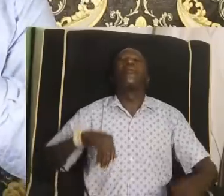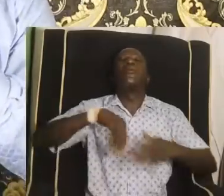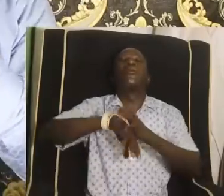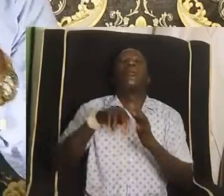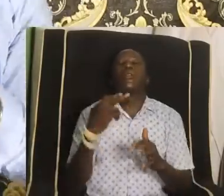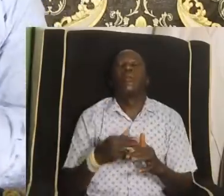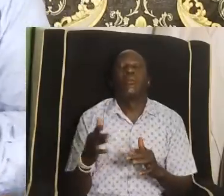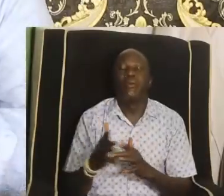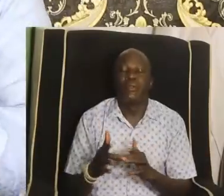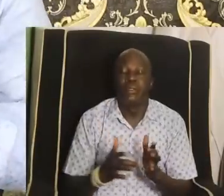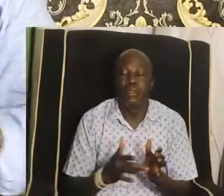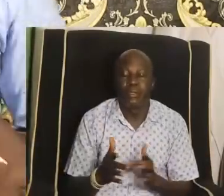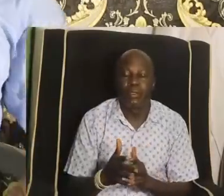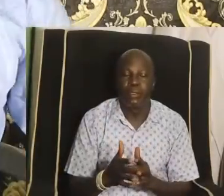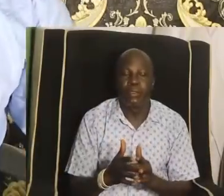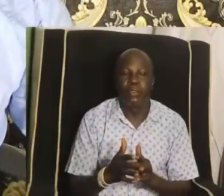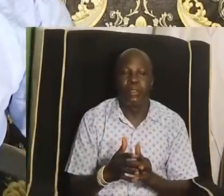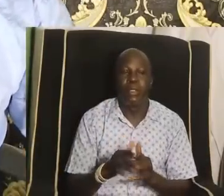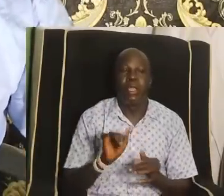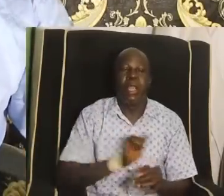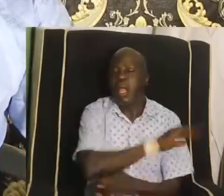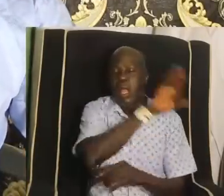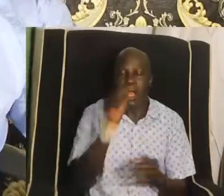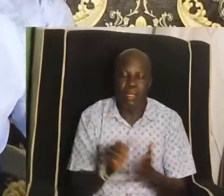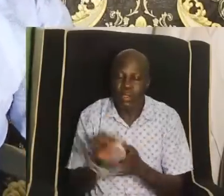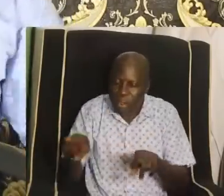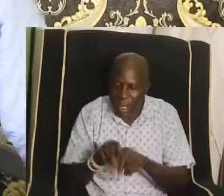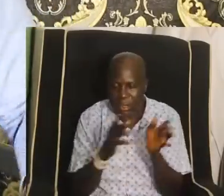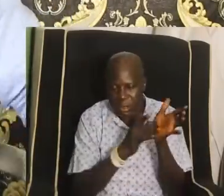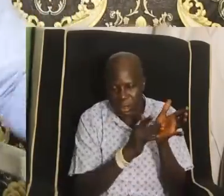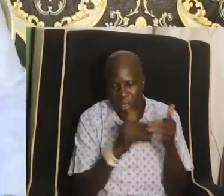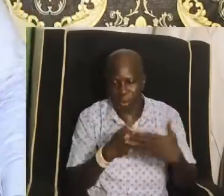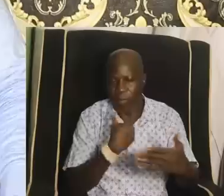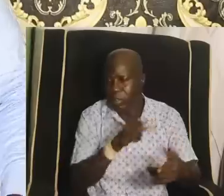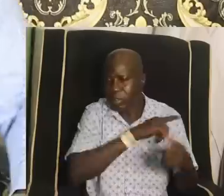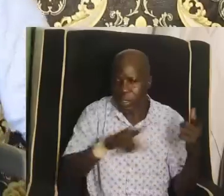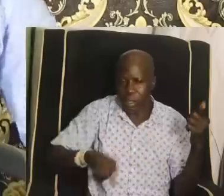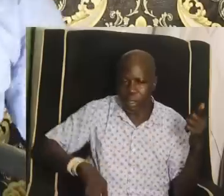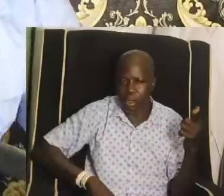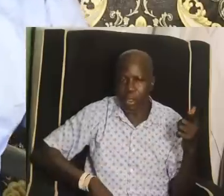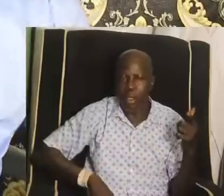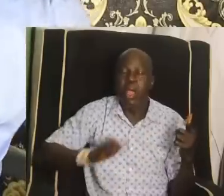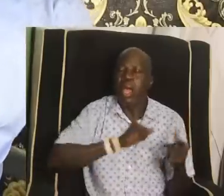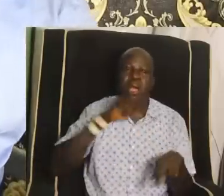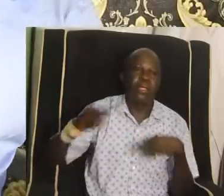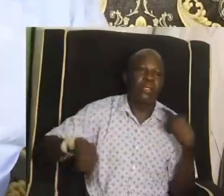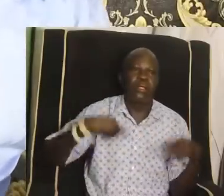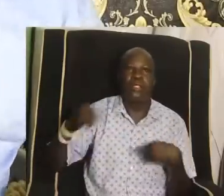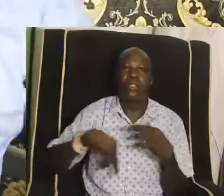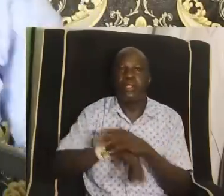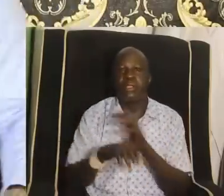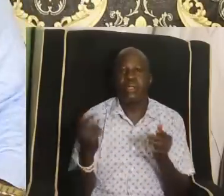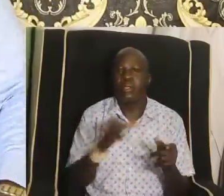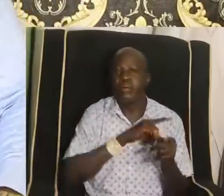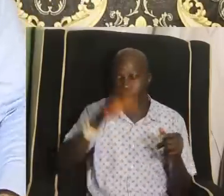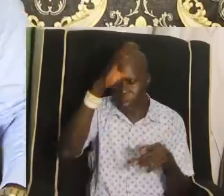in the name of Jesus. As you dance before the Lord. As you are